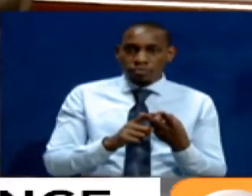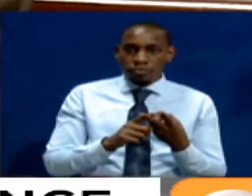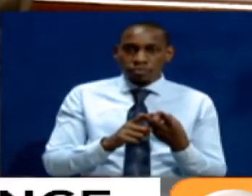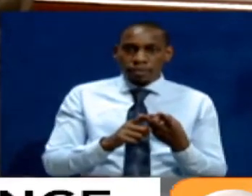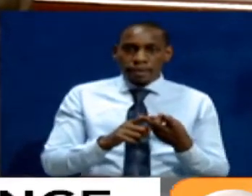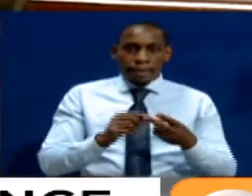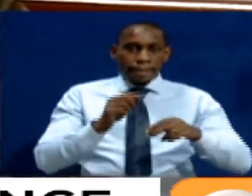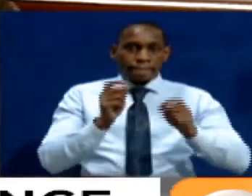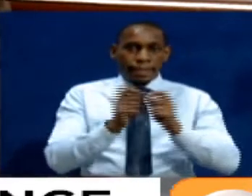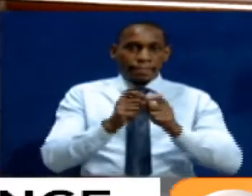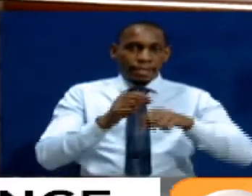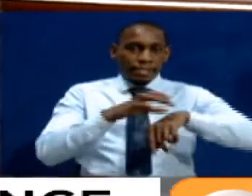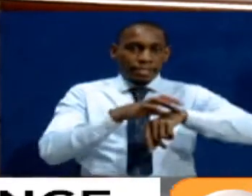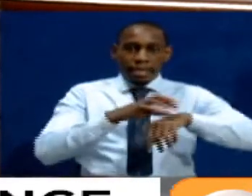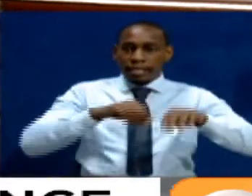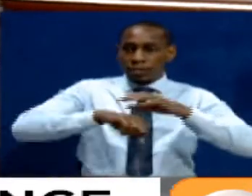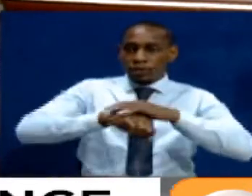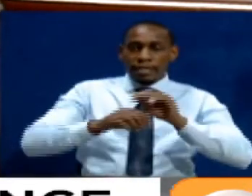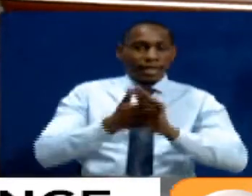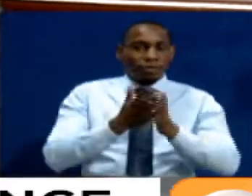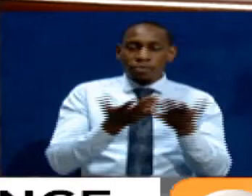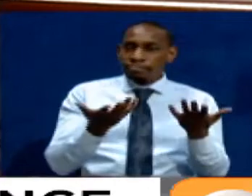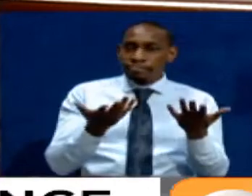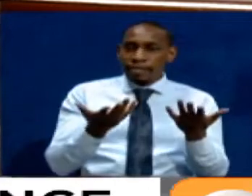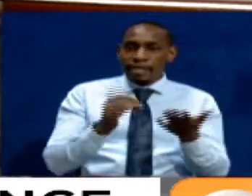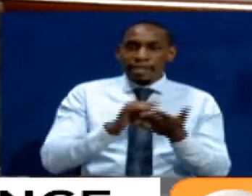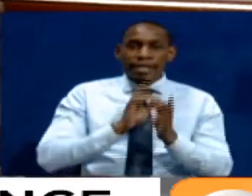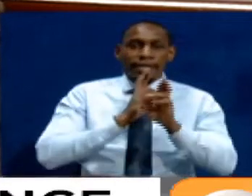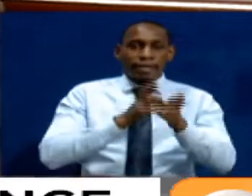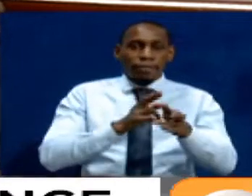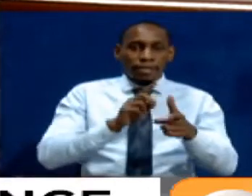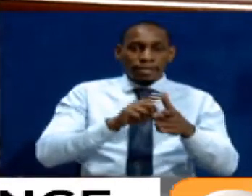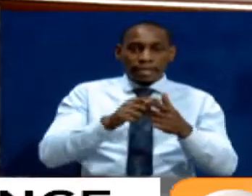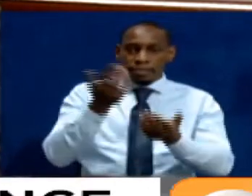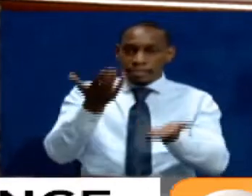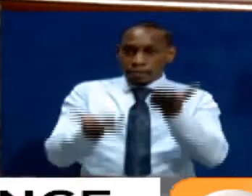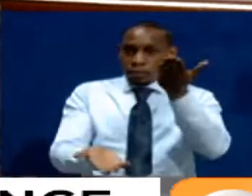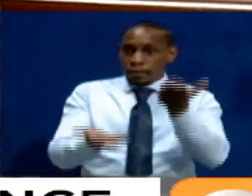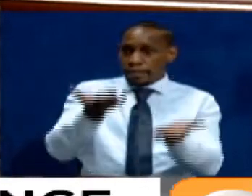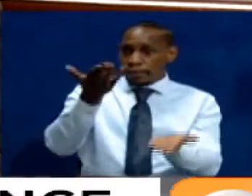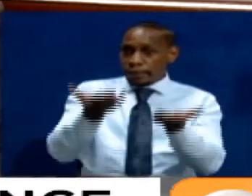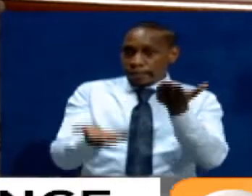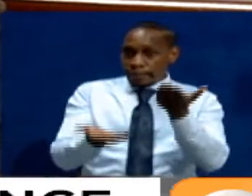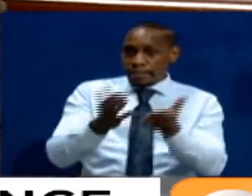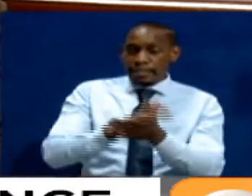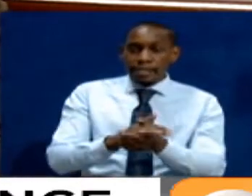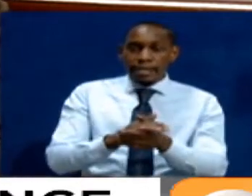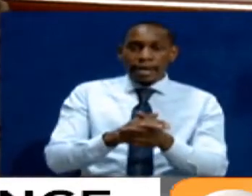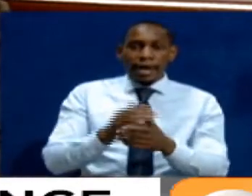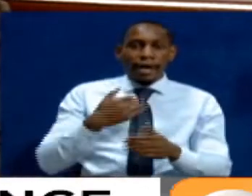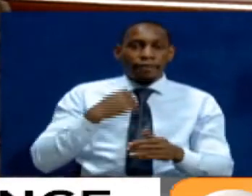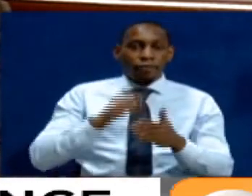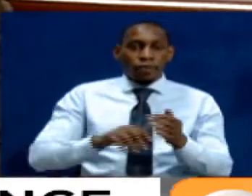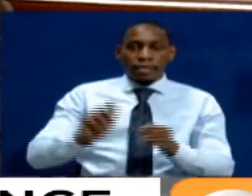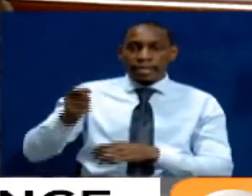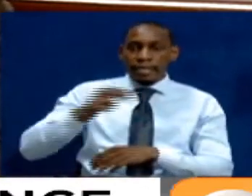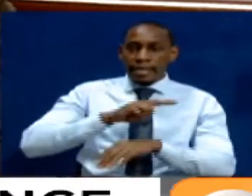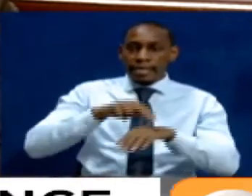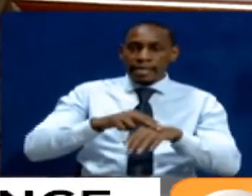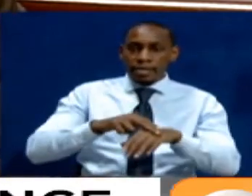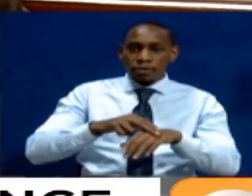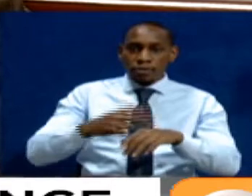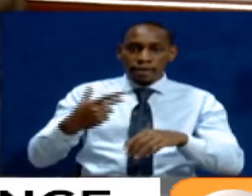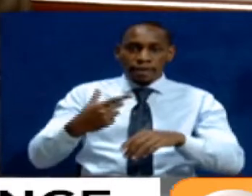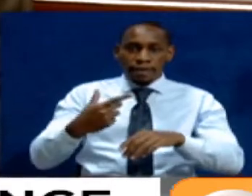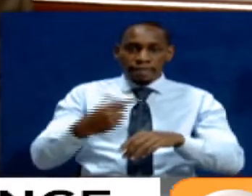some of the joint aches, but nothing. So these reports are then analyzed, and we have what we call the Kenyan National